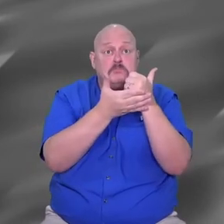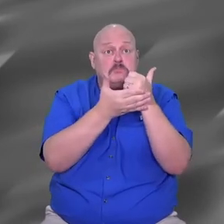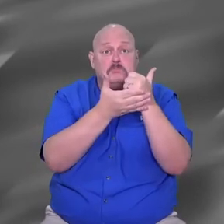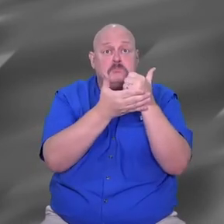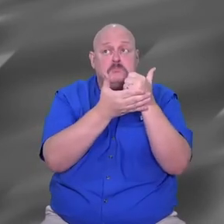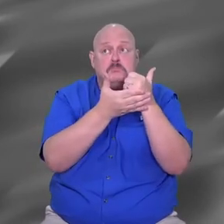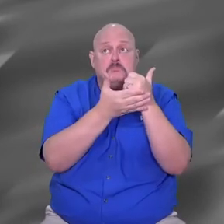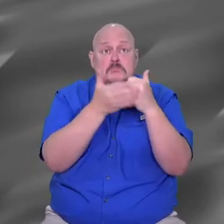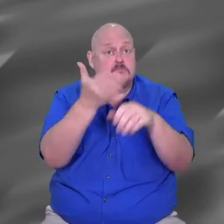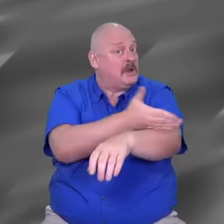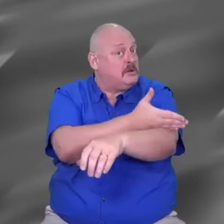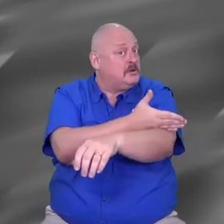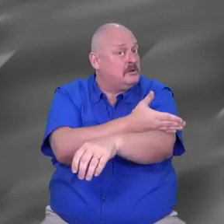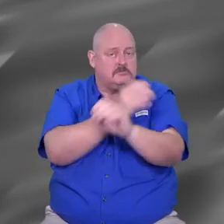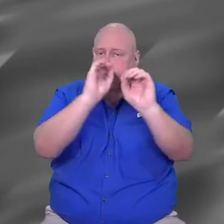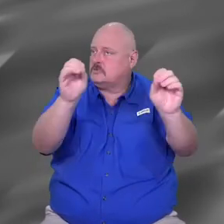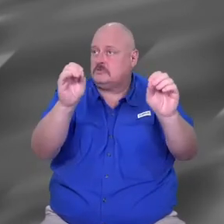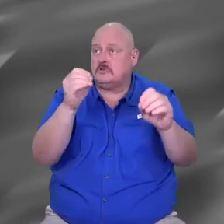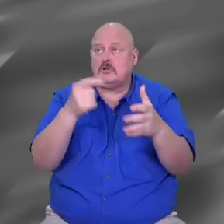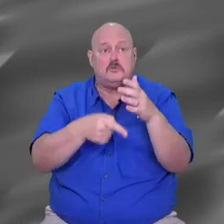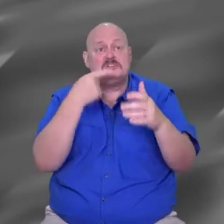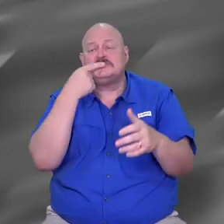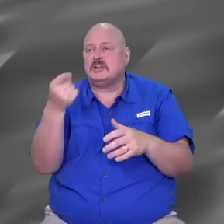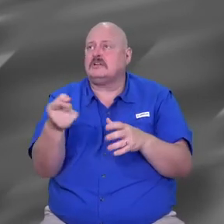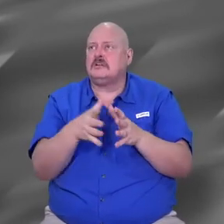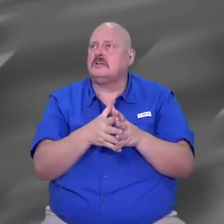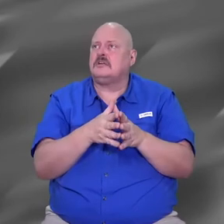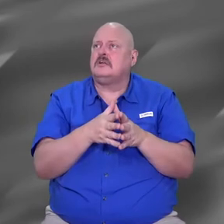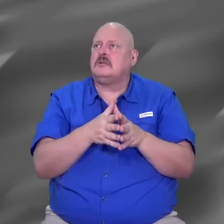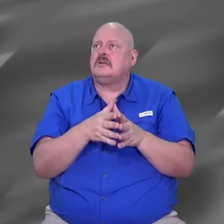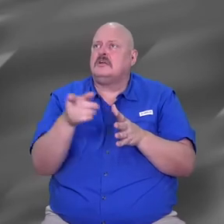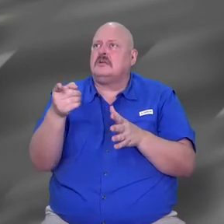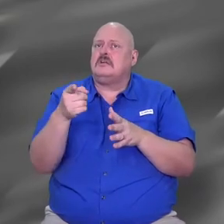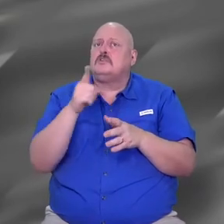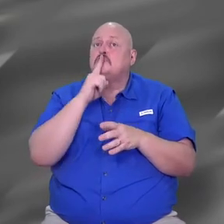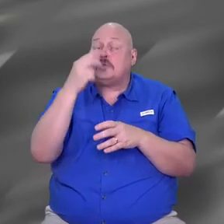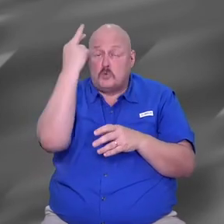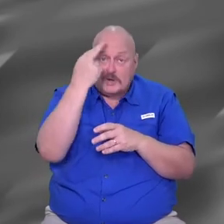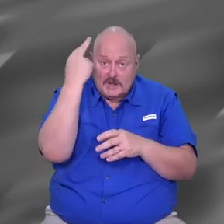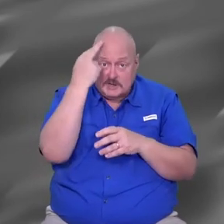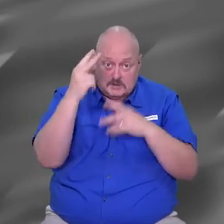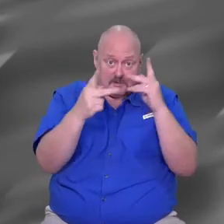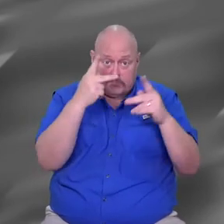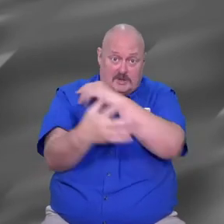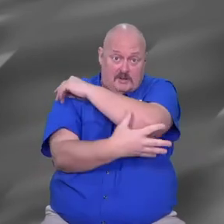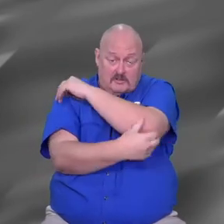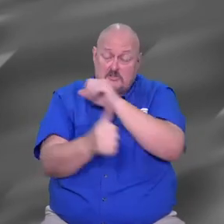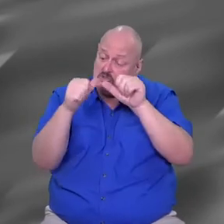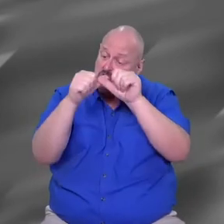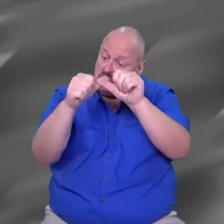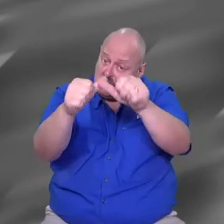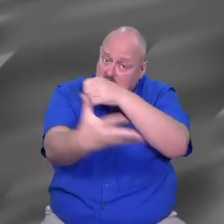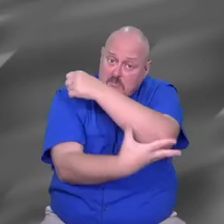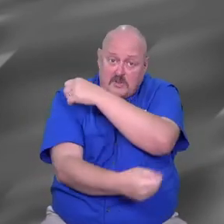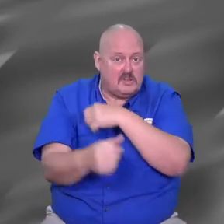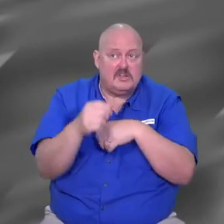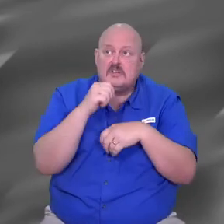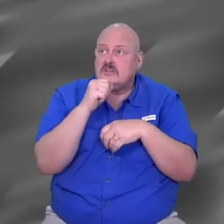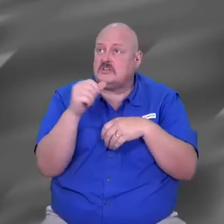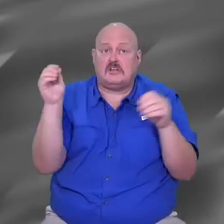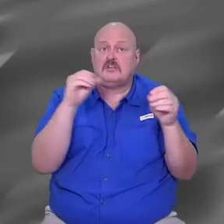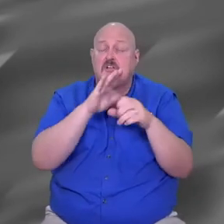Has it gotten better? You know what she says? She says the real reason that people are in perpetual poverty is not a lack